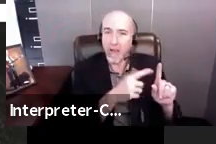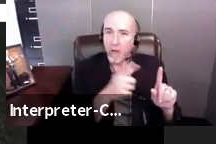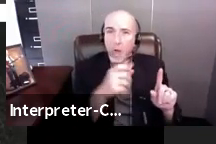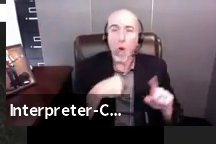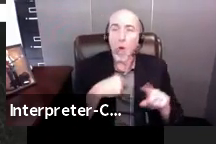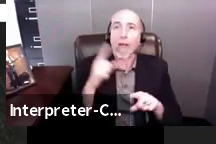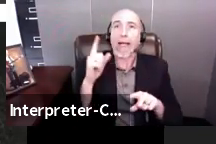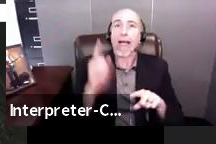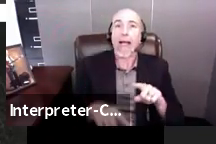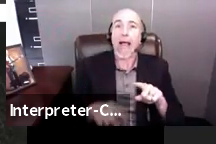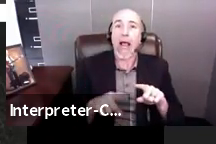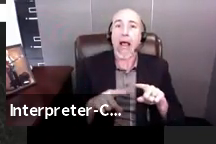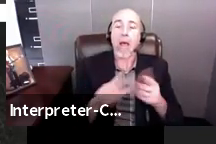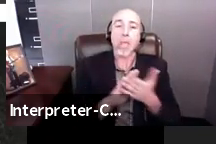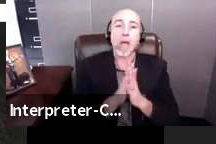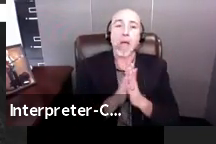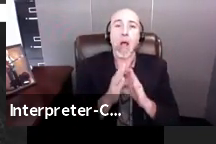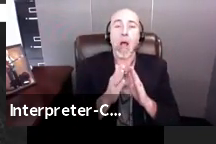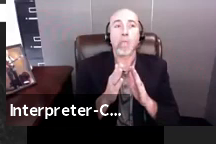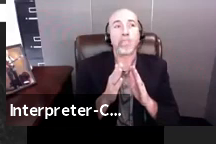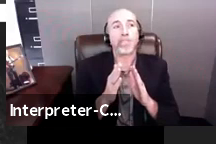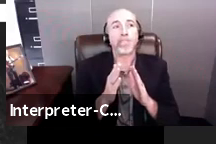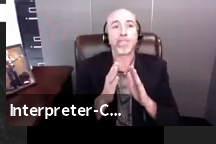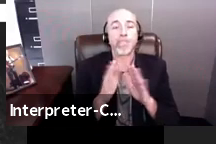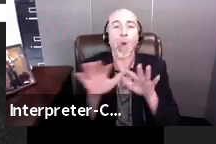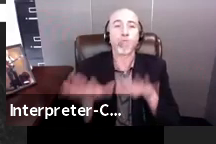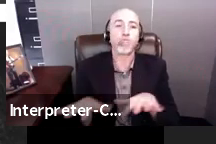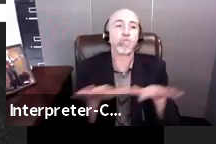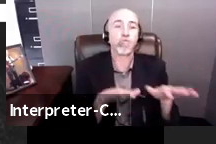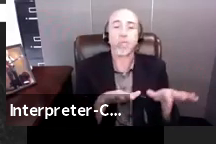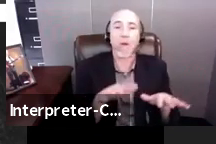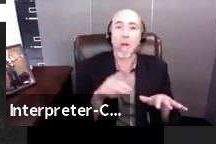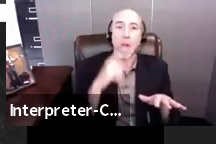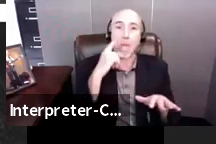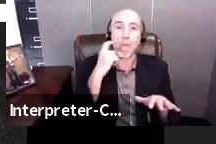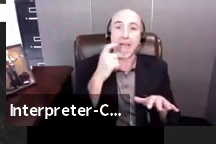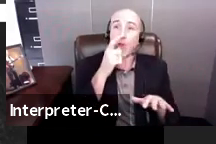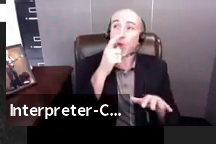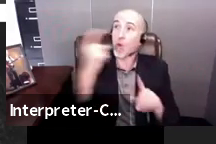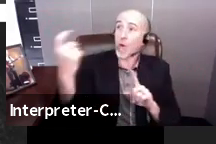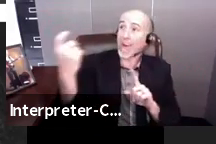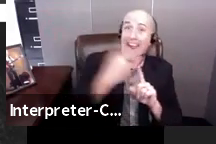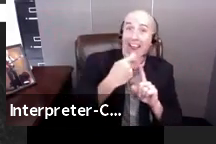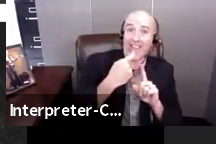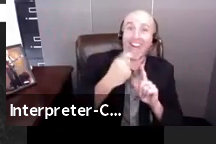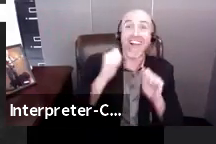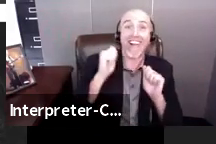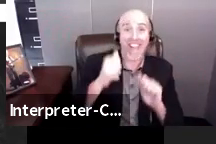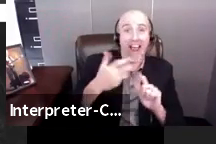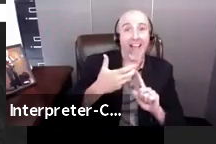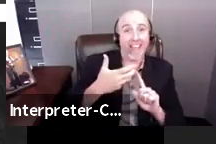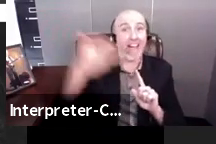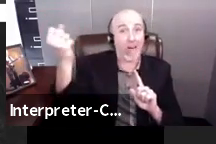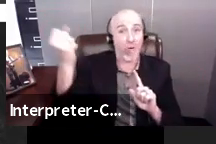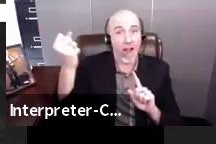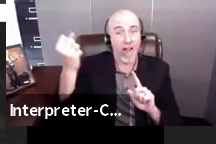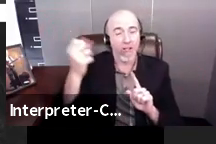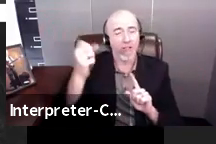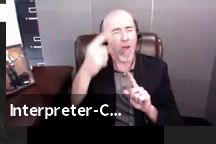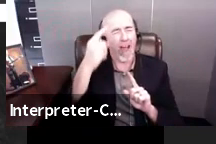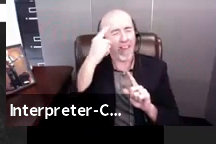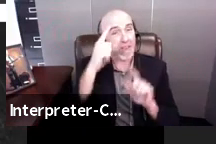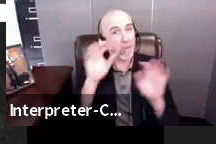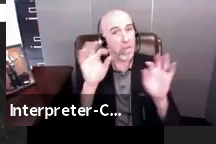too complacent because he who giveth can take it away. And I think it's very